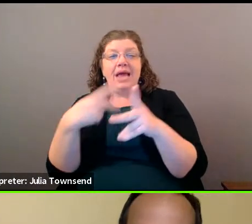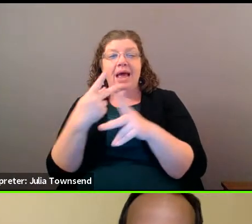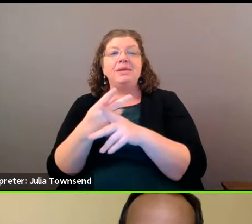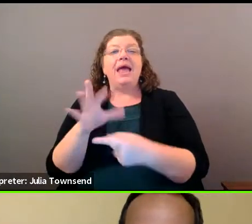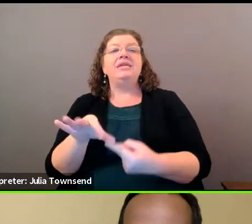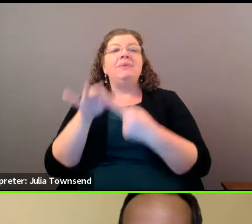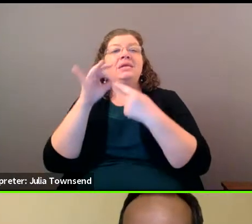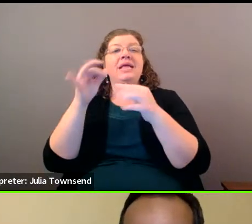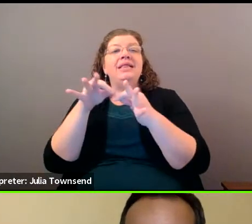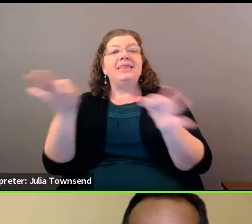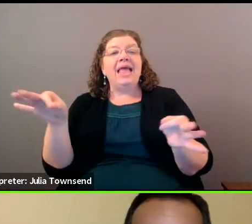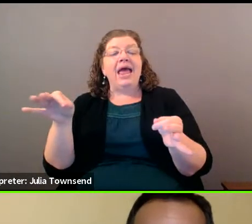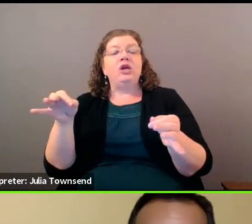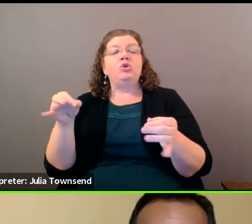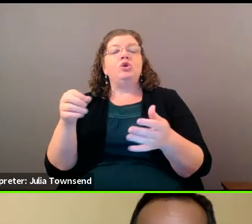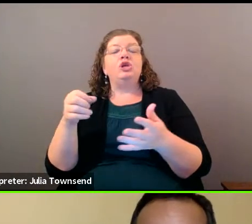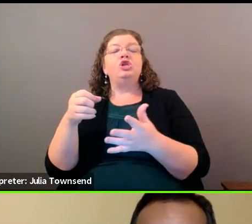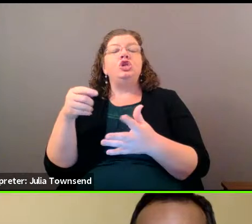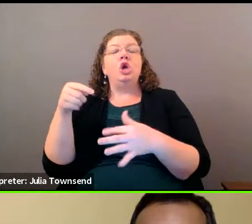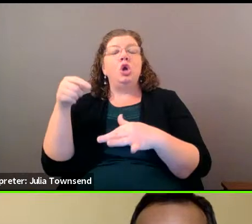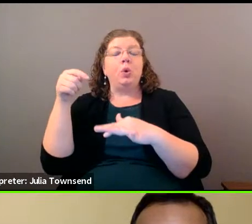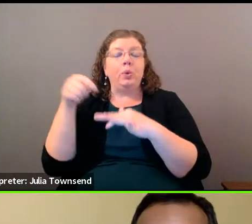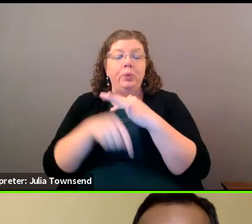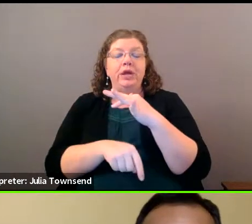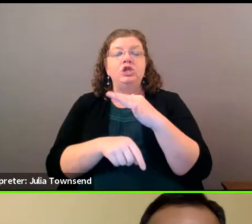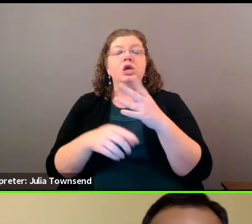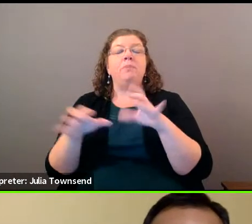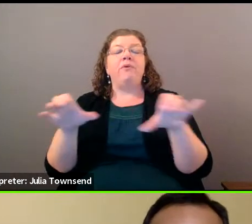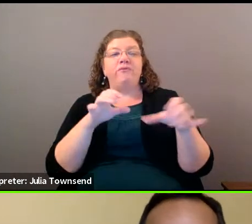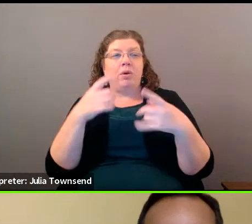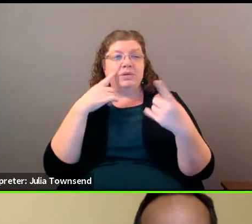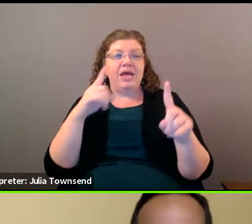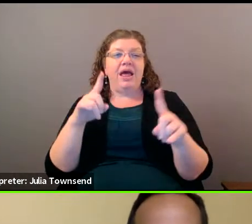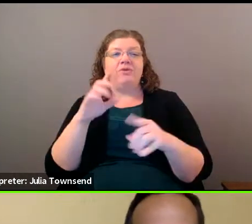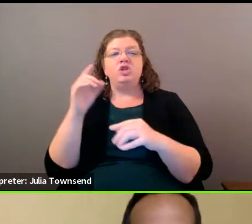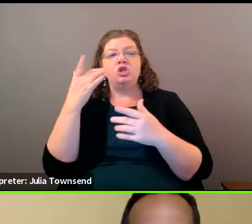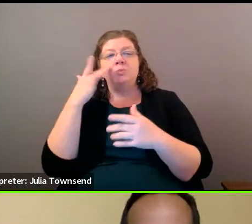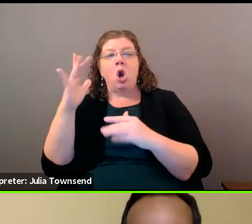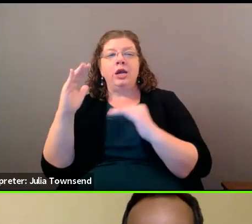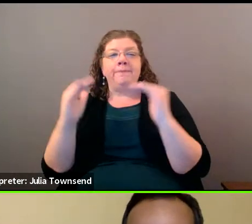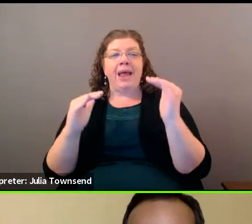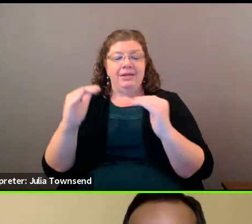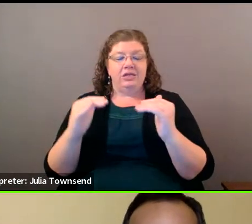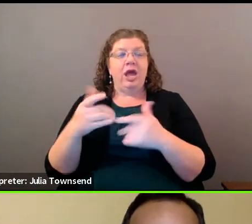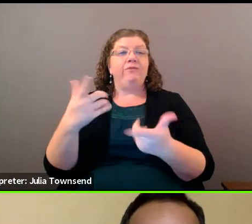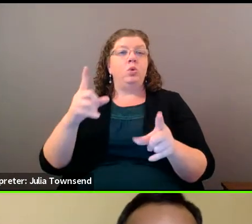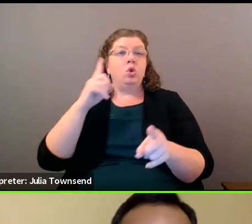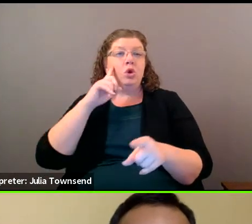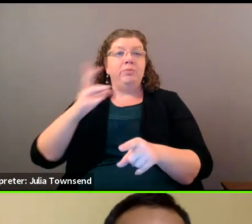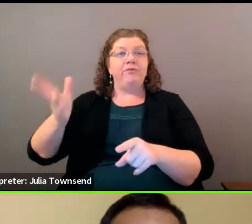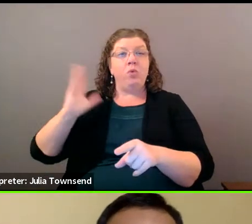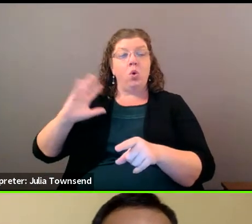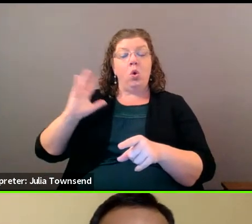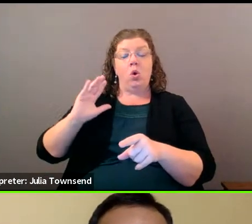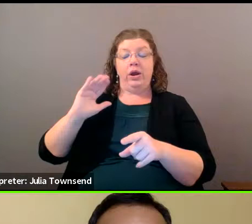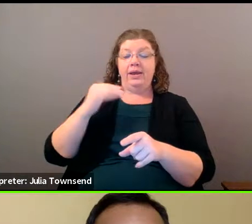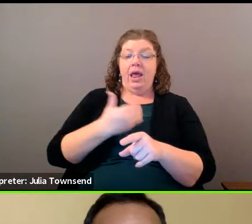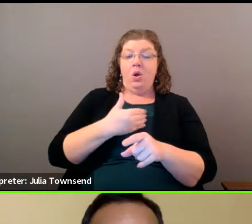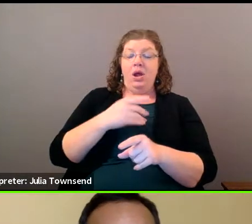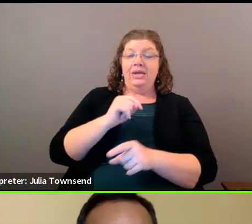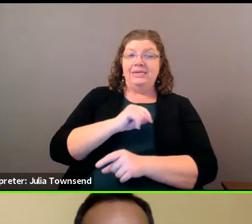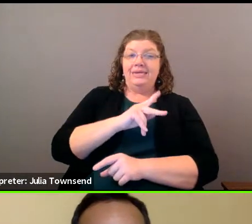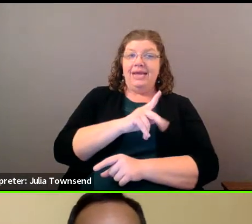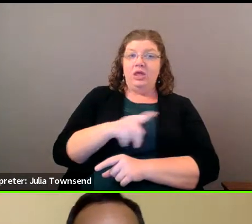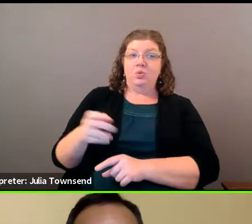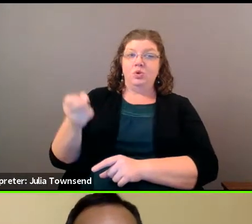the language-rich performance tasks of Smarter Balanced. These, as you heard earlier in our TK-12